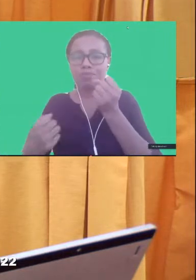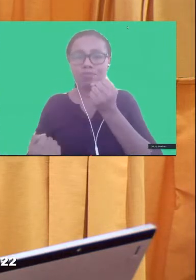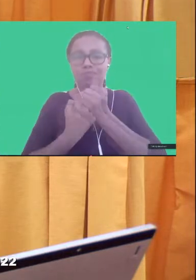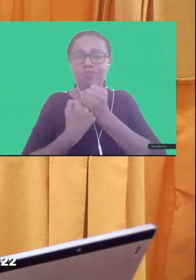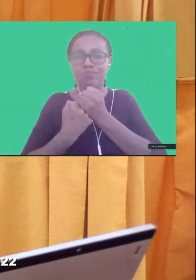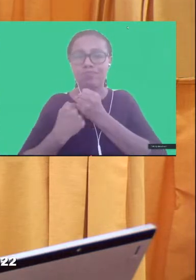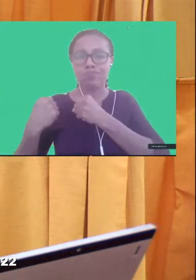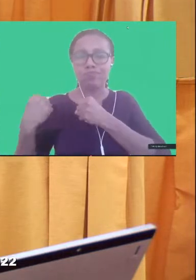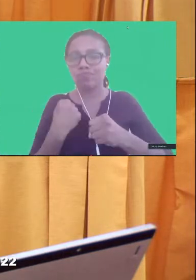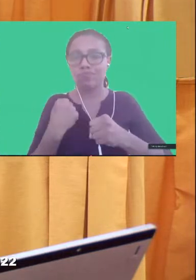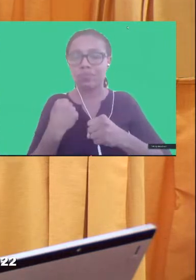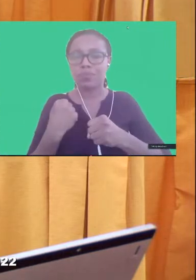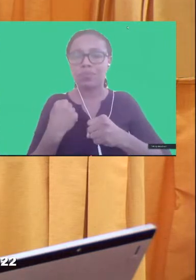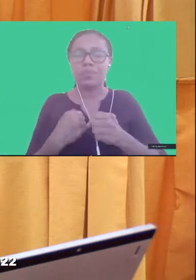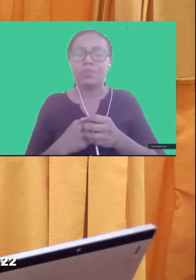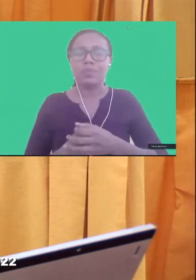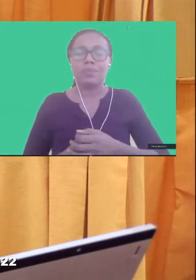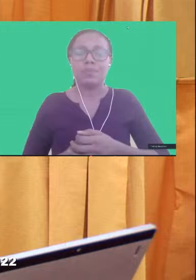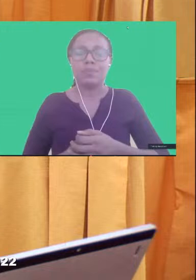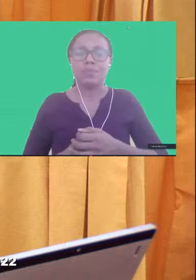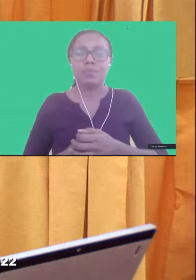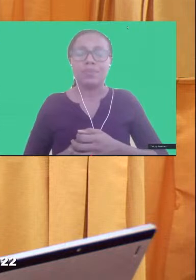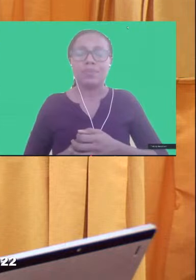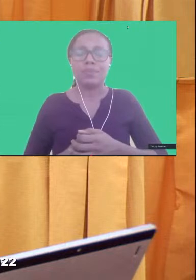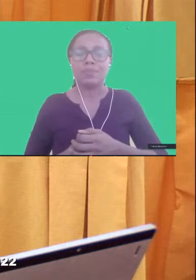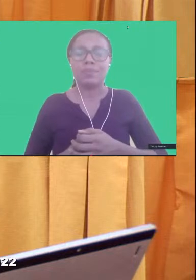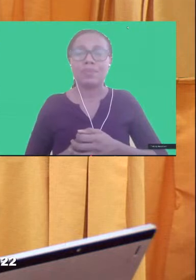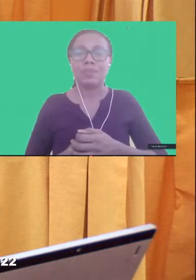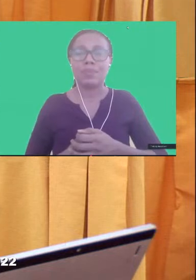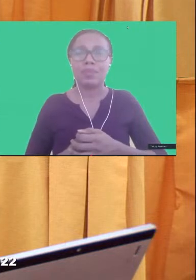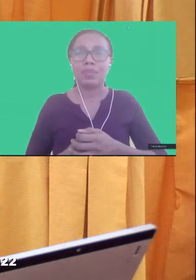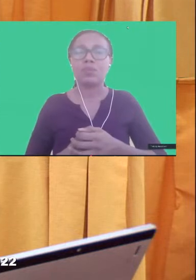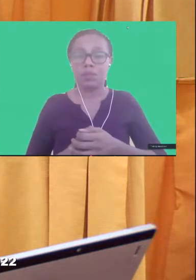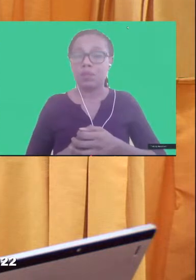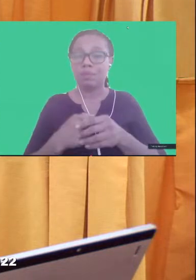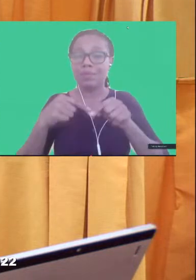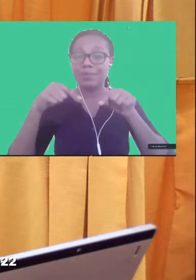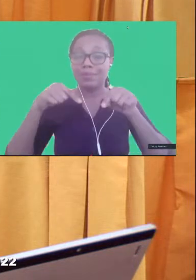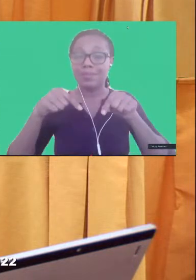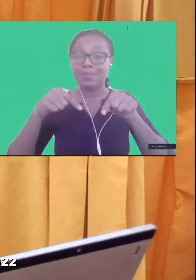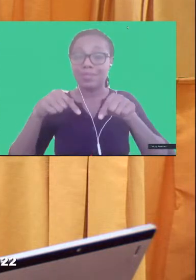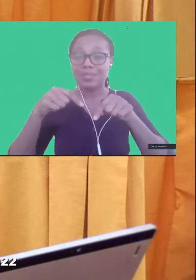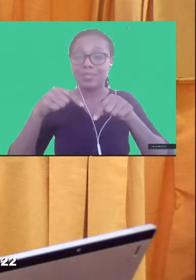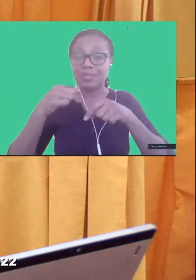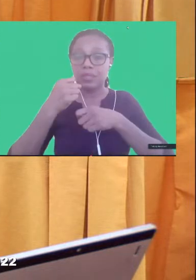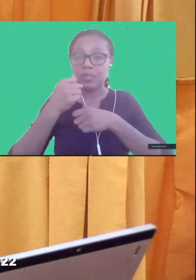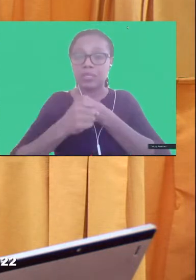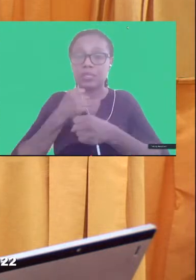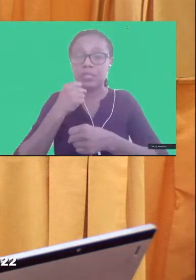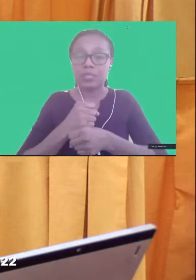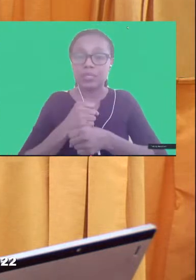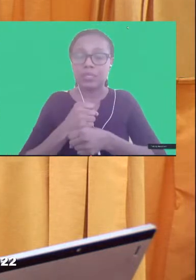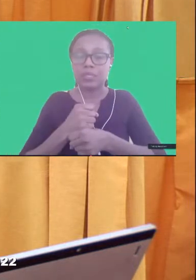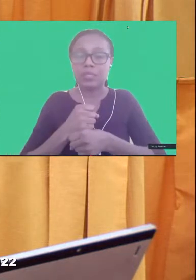And during this year, we undertook a number of studies and research to help